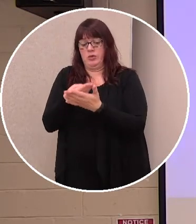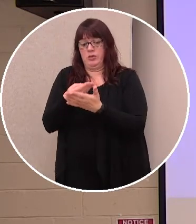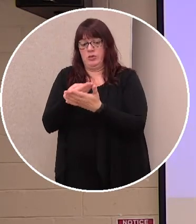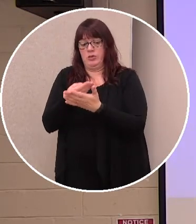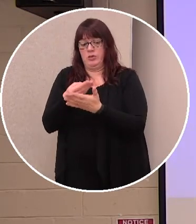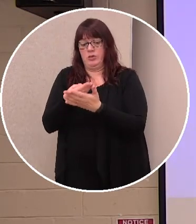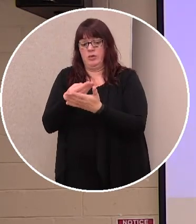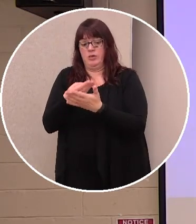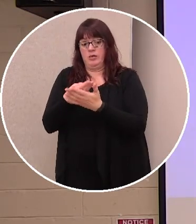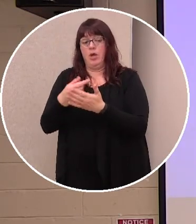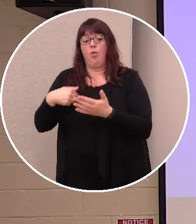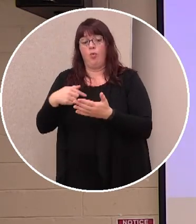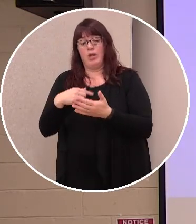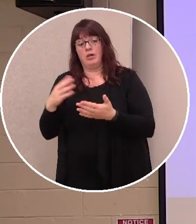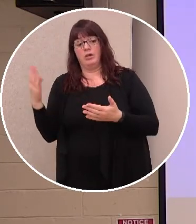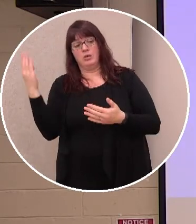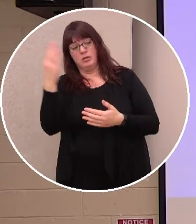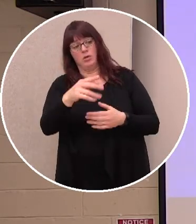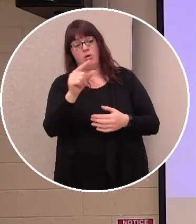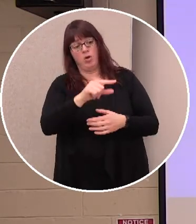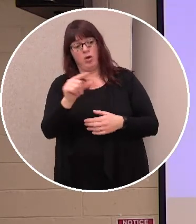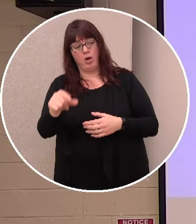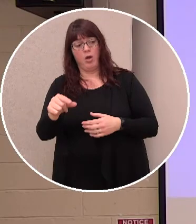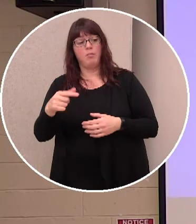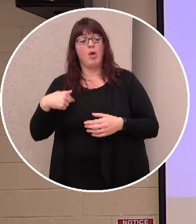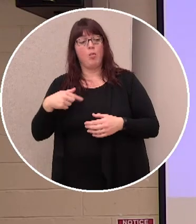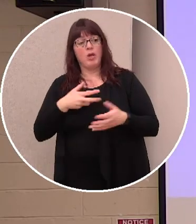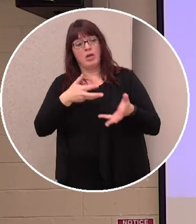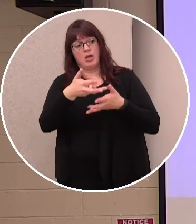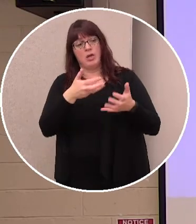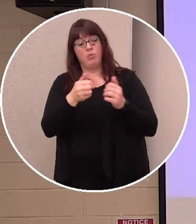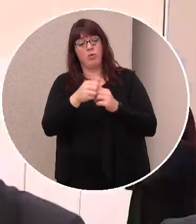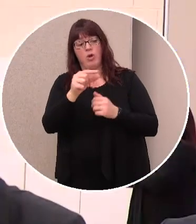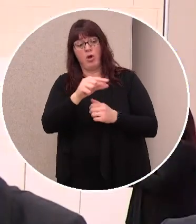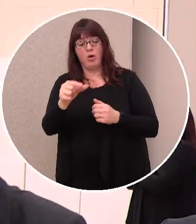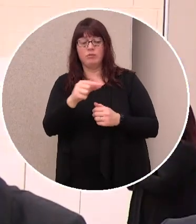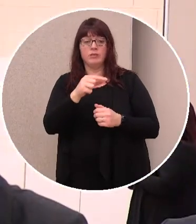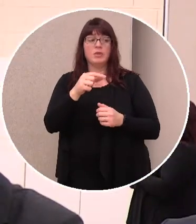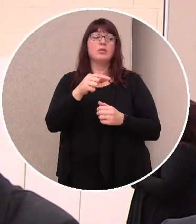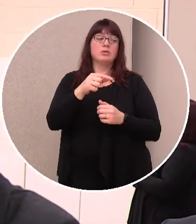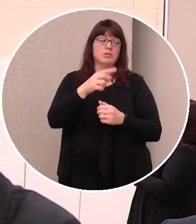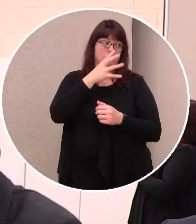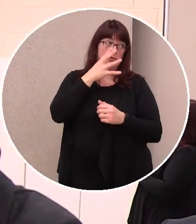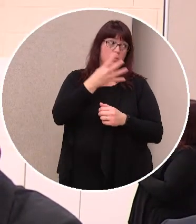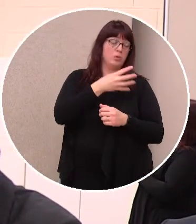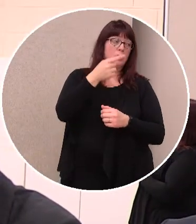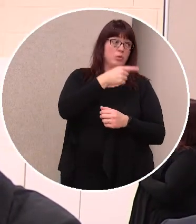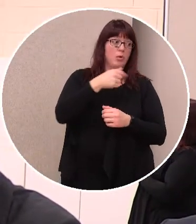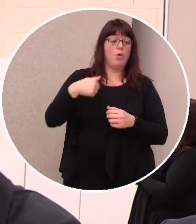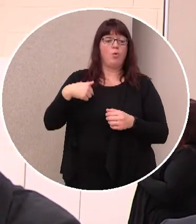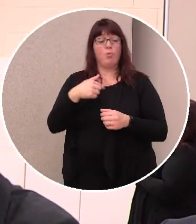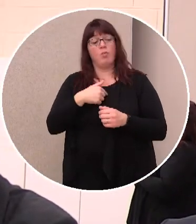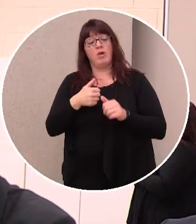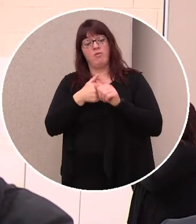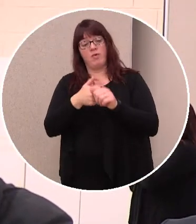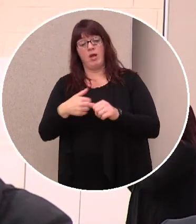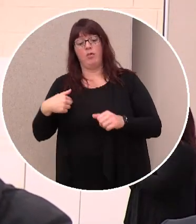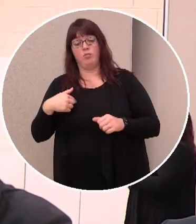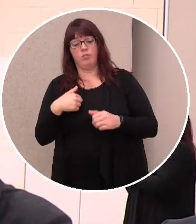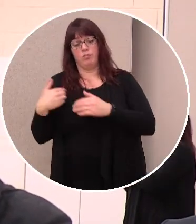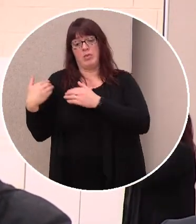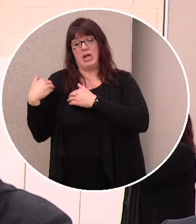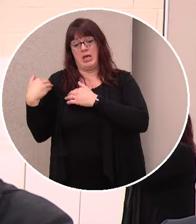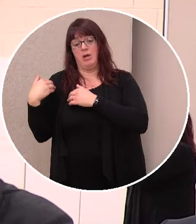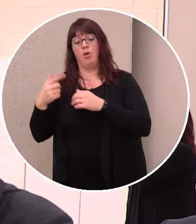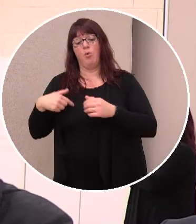management package with government and interacted with government. So on that particular piece, we have followed our responsibilities to